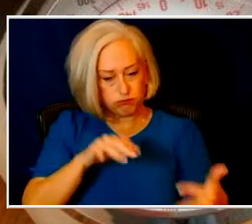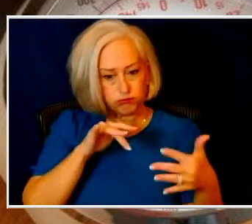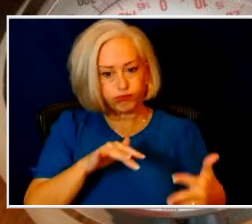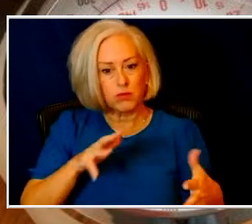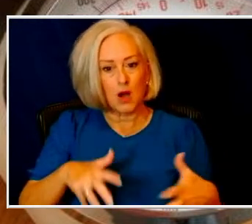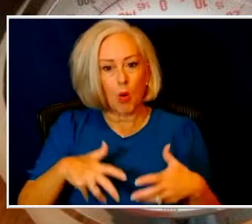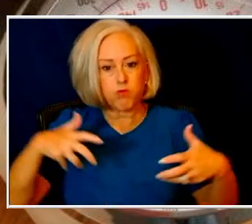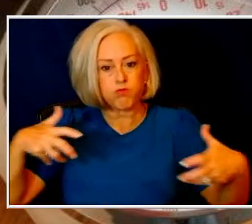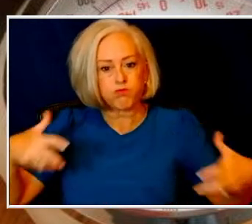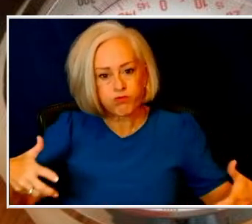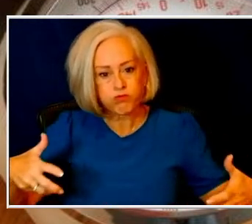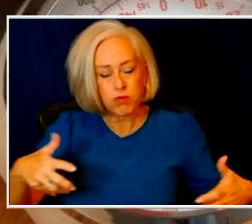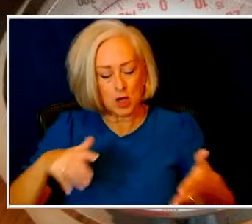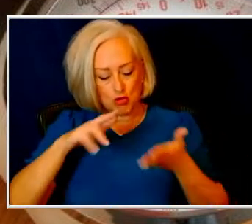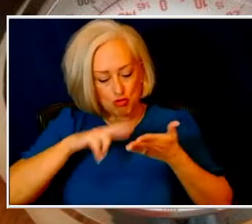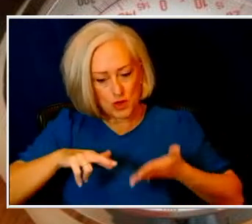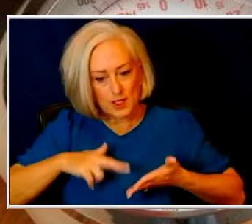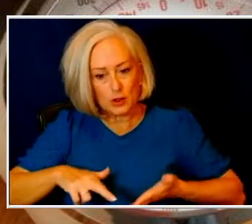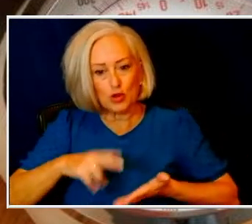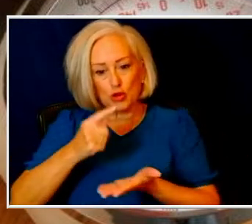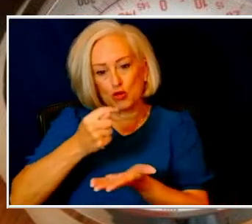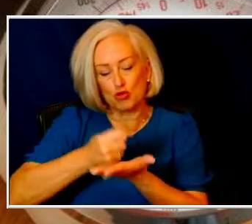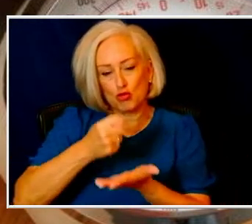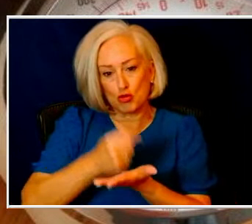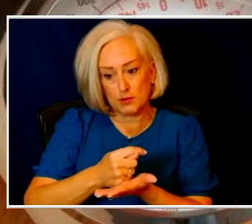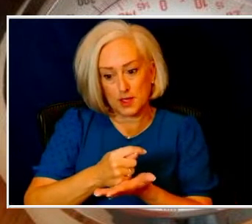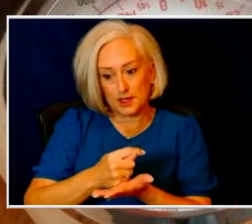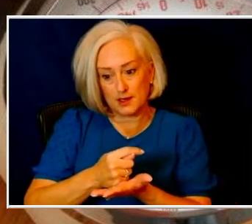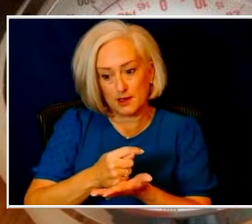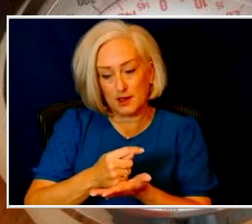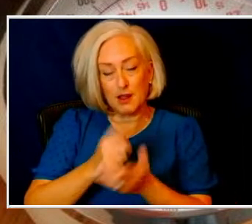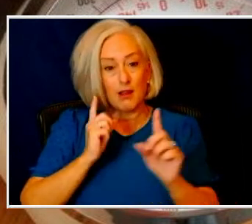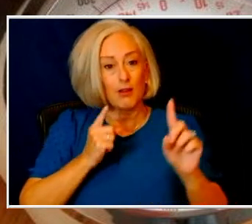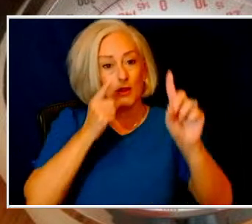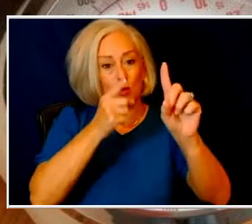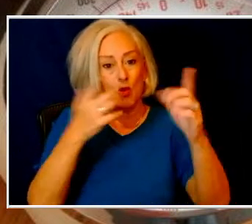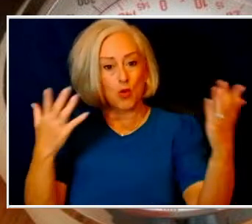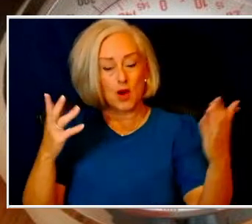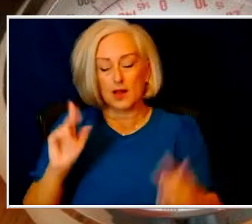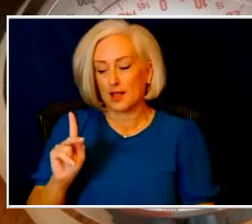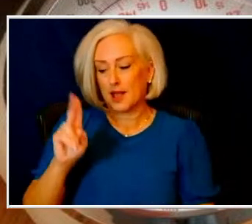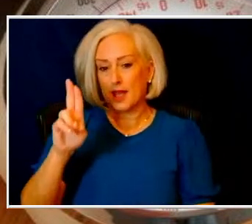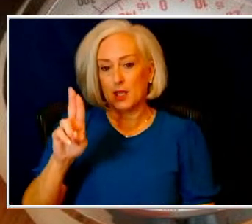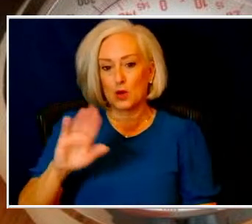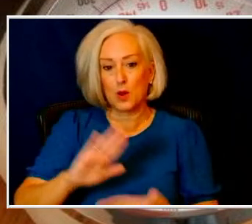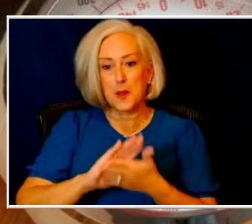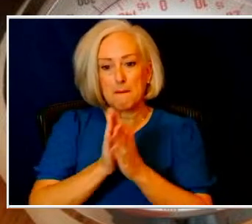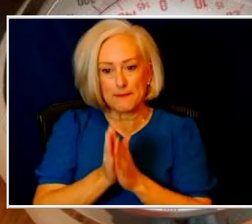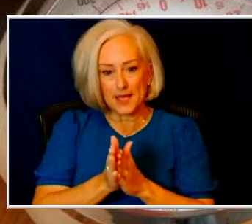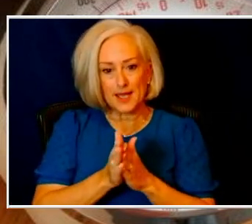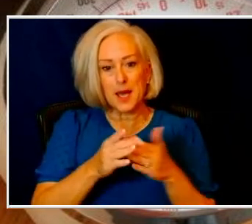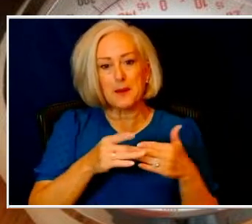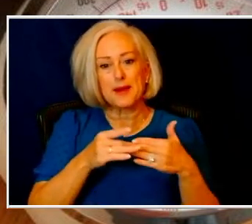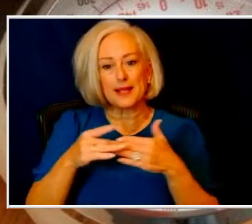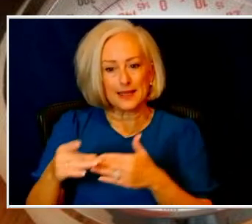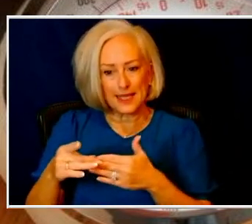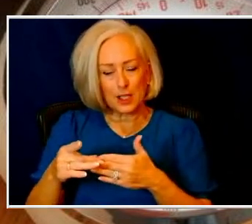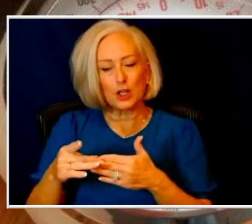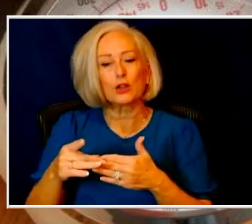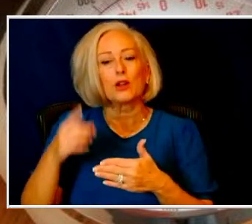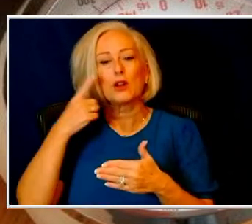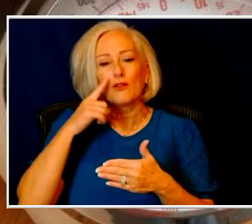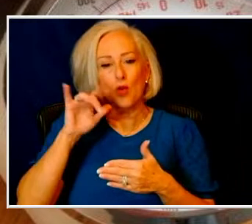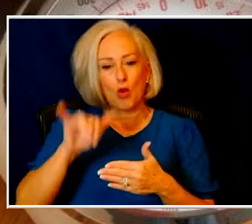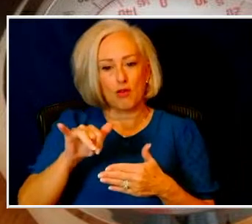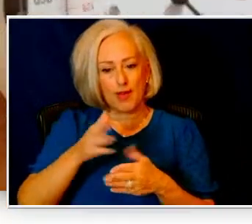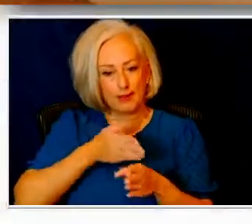the stage for KU Med to become a national leader in obesity, metabolism, and obesity-related disease research, which frankly